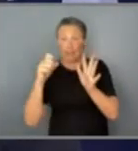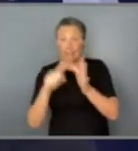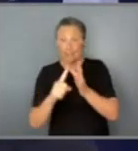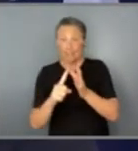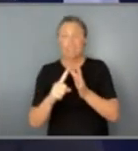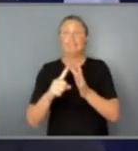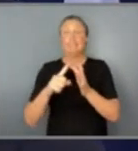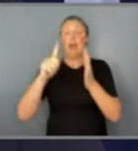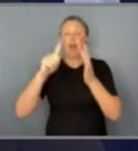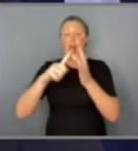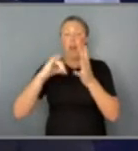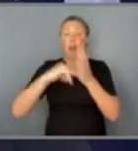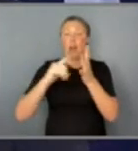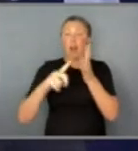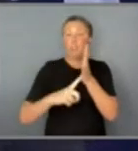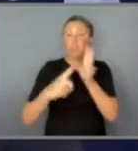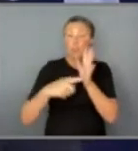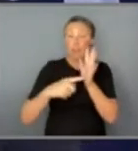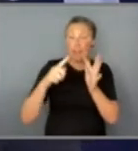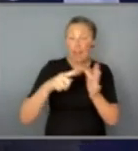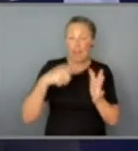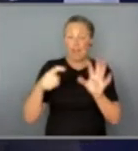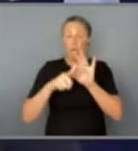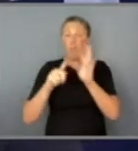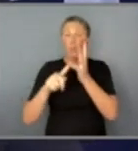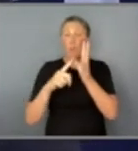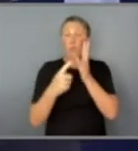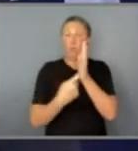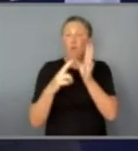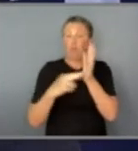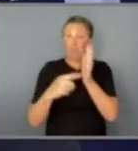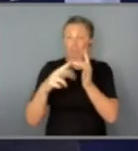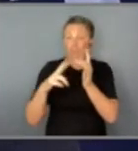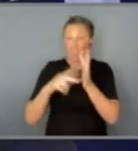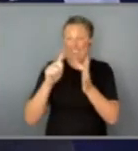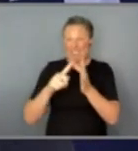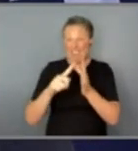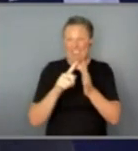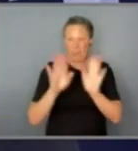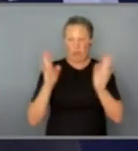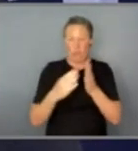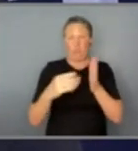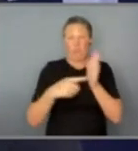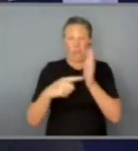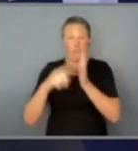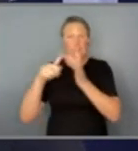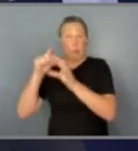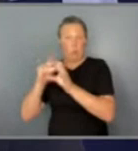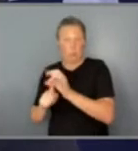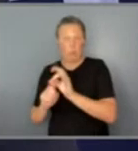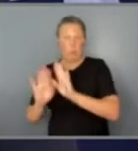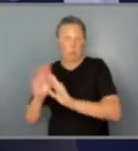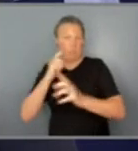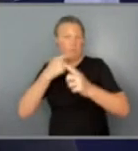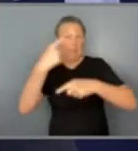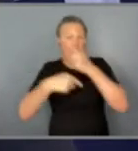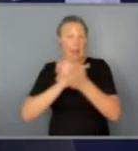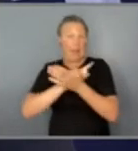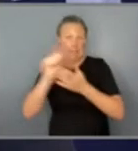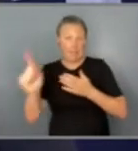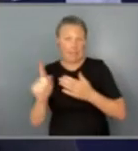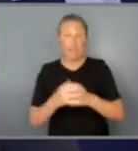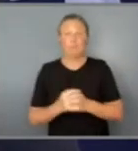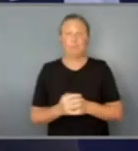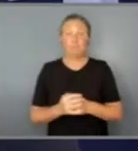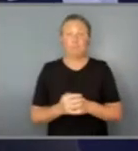medical expert panel, as I wrote to the Premiers, has set forward a series of recommendations about what they should be doing in